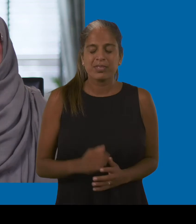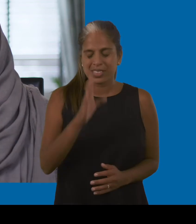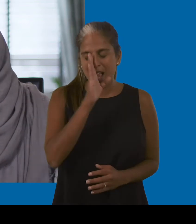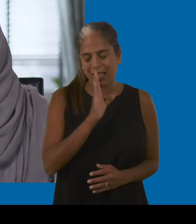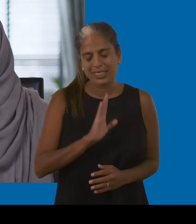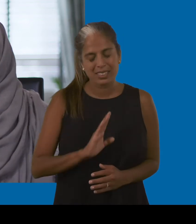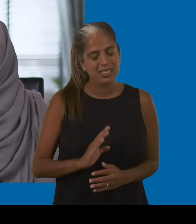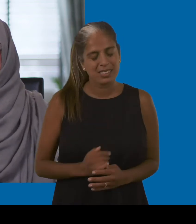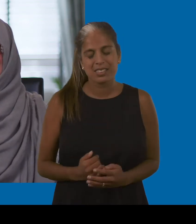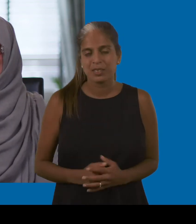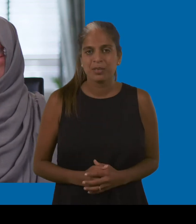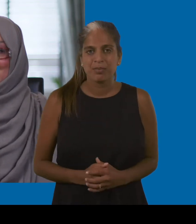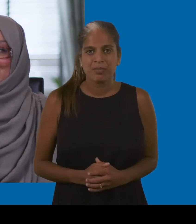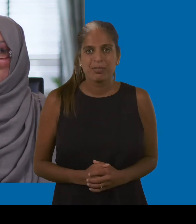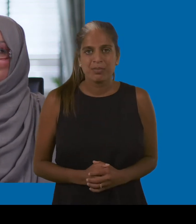it's sad.